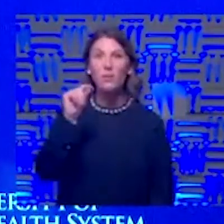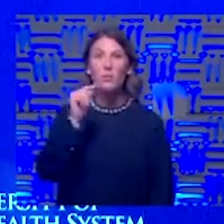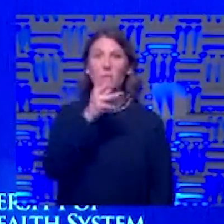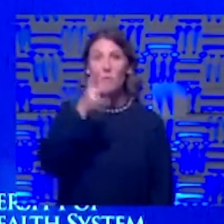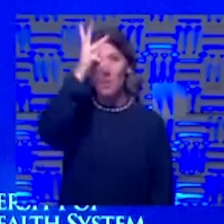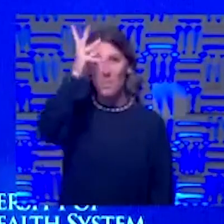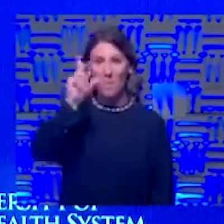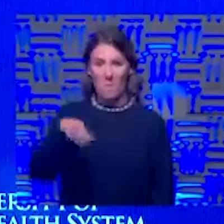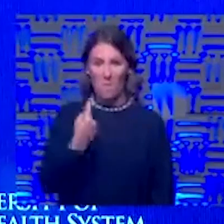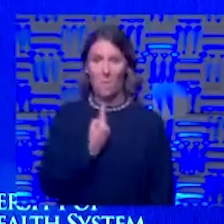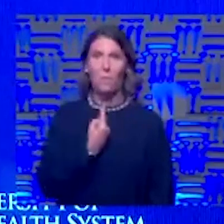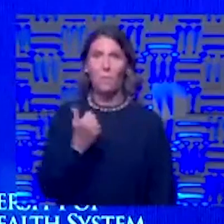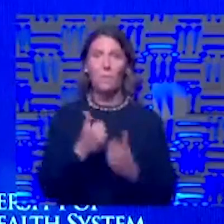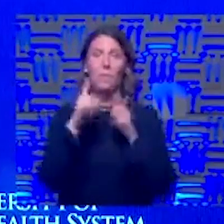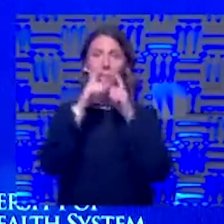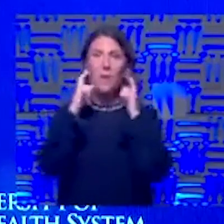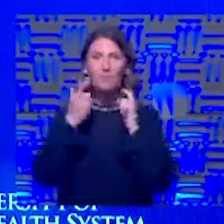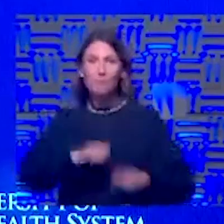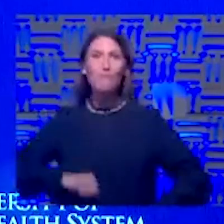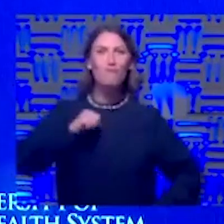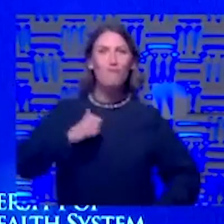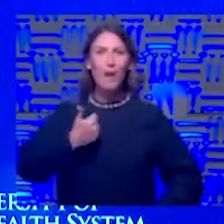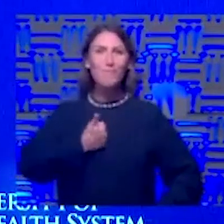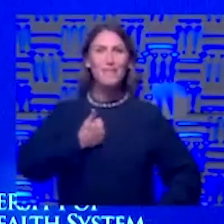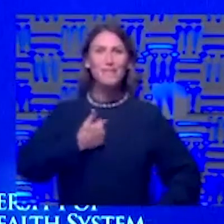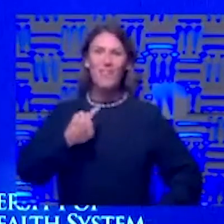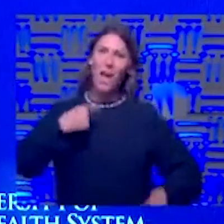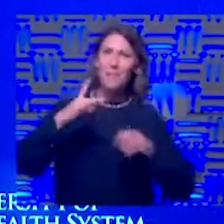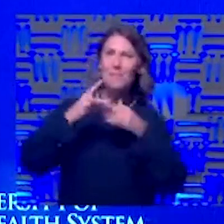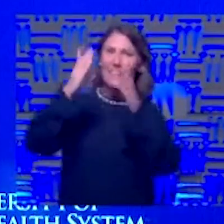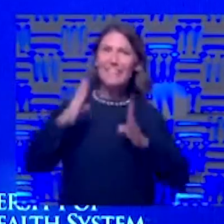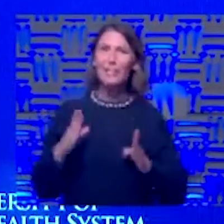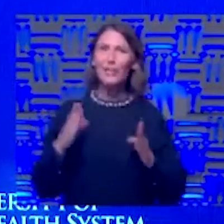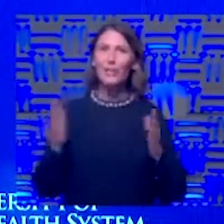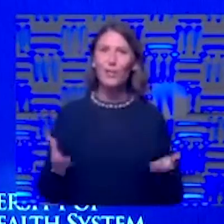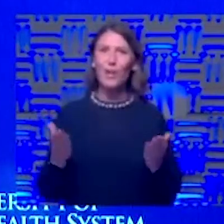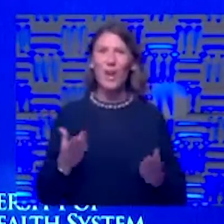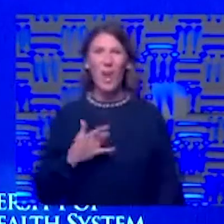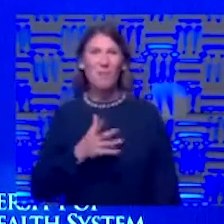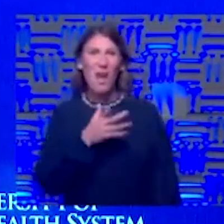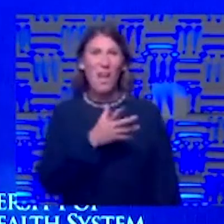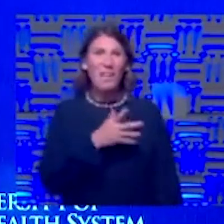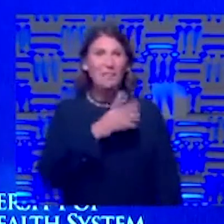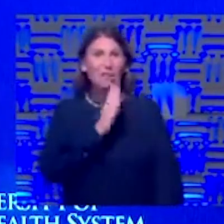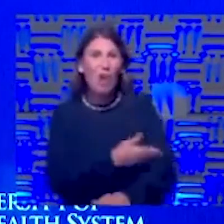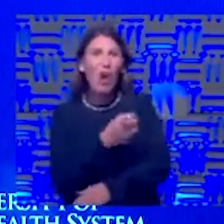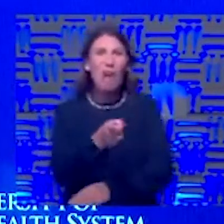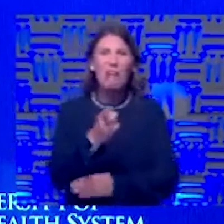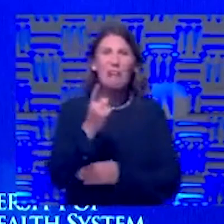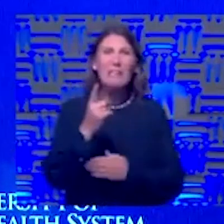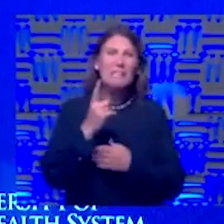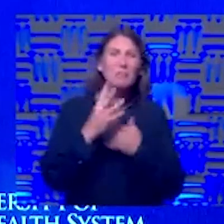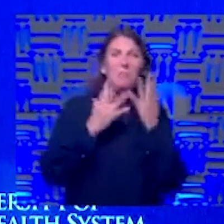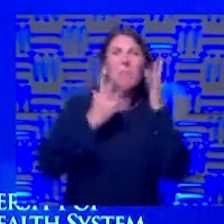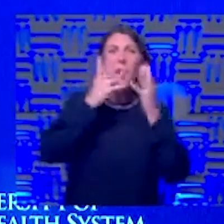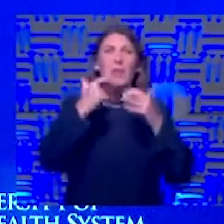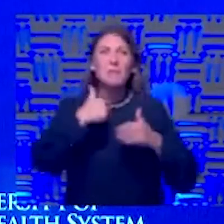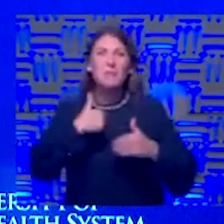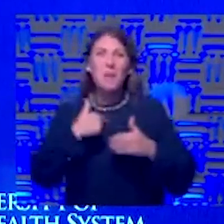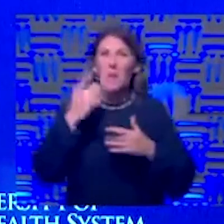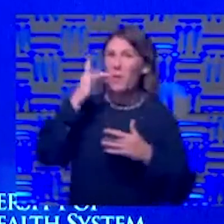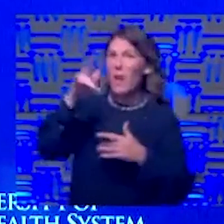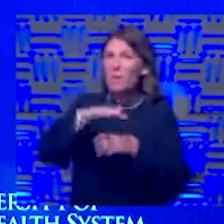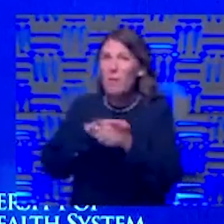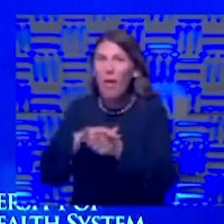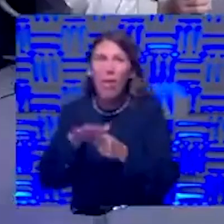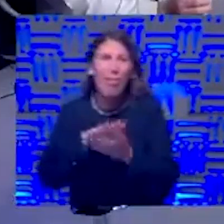the only one with a mask. So proud of myself. Good. So I said, I'm going to be the leader here. My daughter was like, Mom, you're embarrassing me. Why are you wiping everything down? I was like, well, somebody has to.